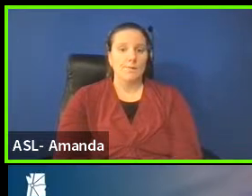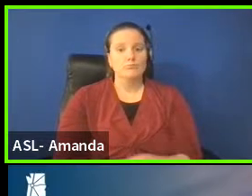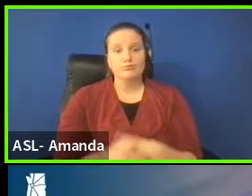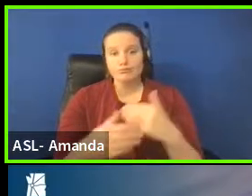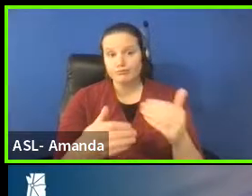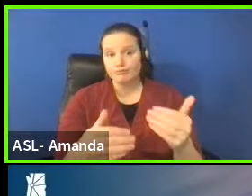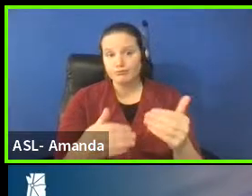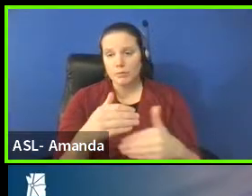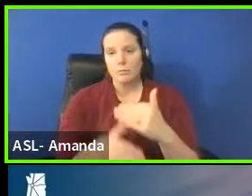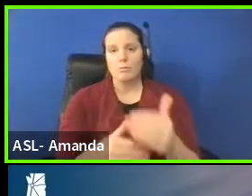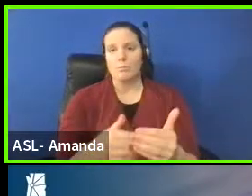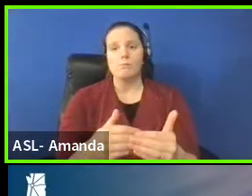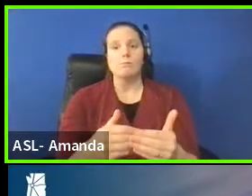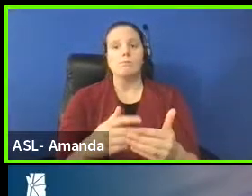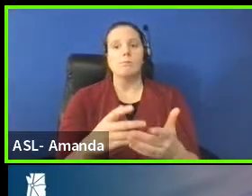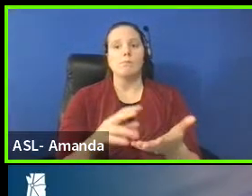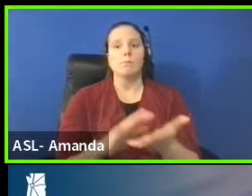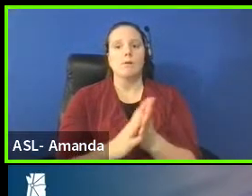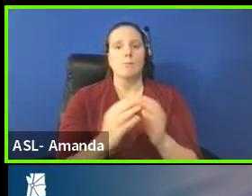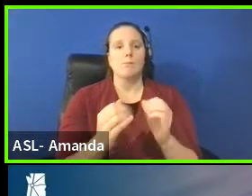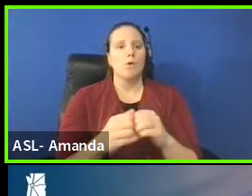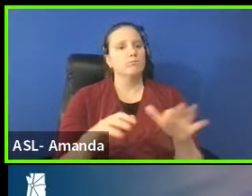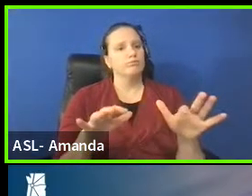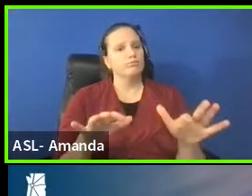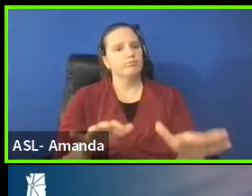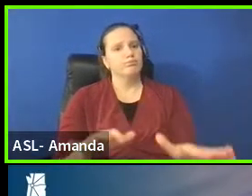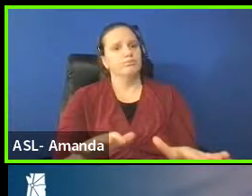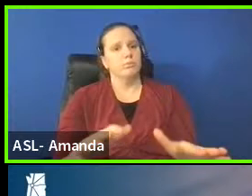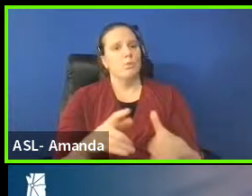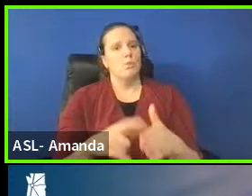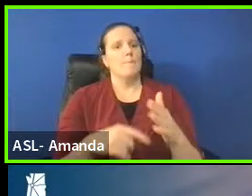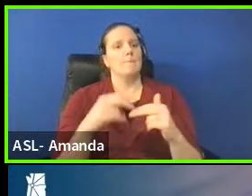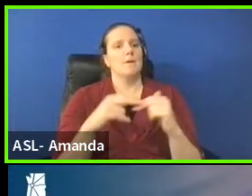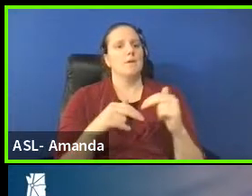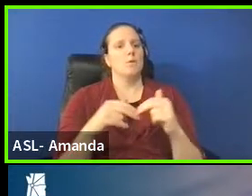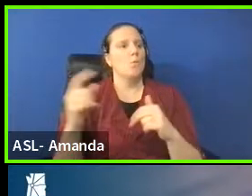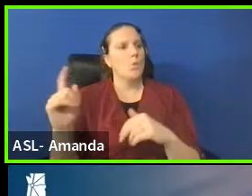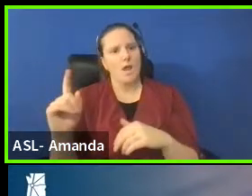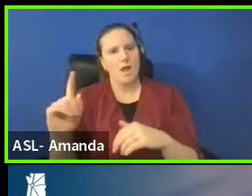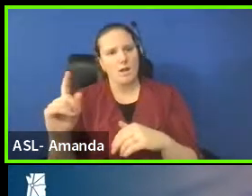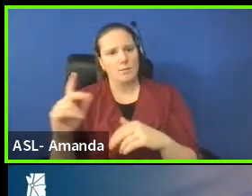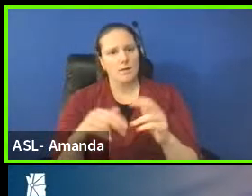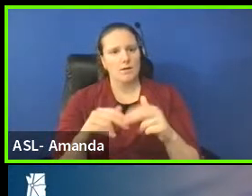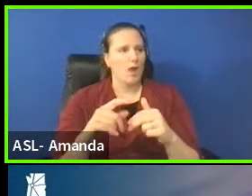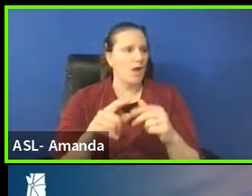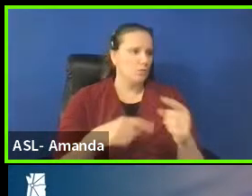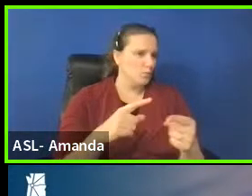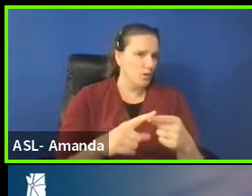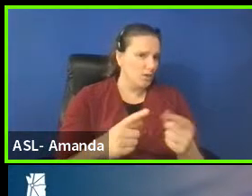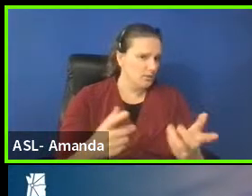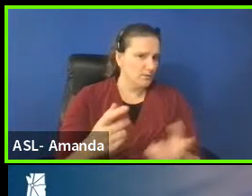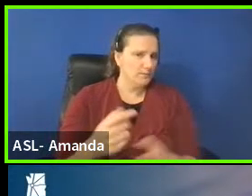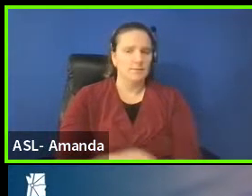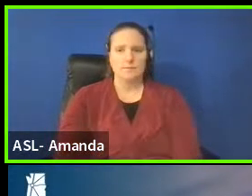and we get a little more settled on what's going to be built, where it's going to be built, and when.